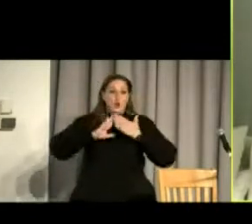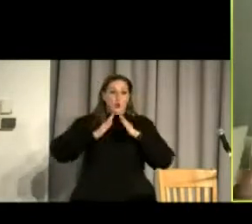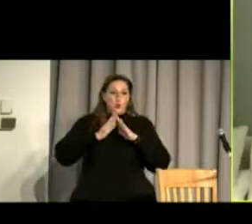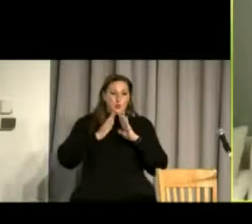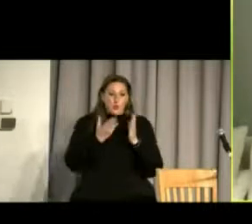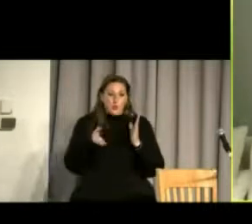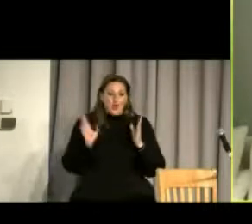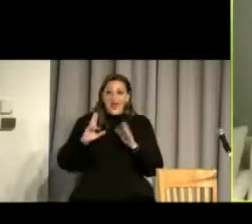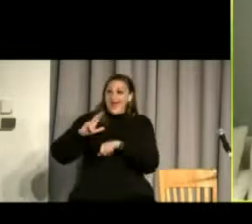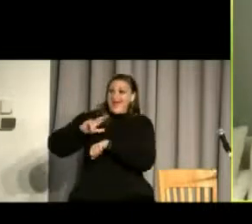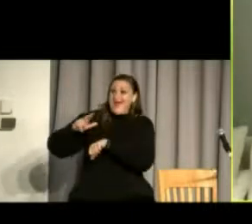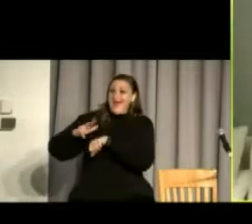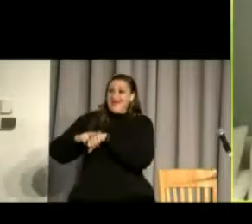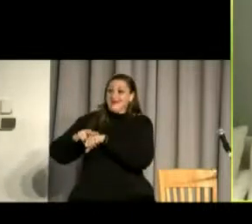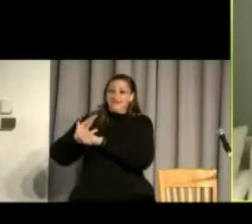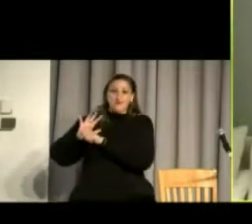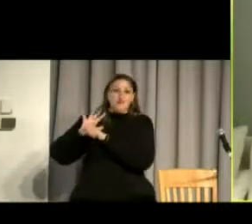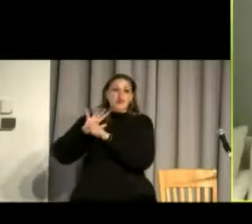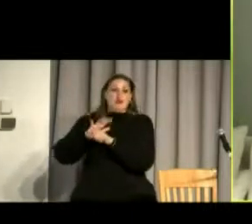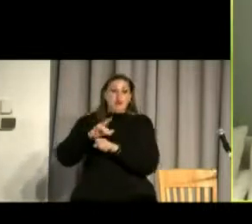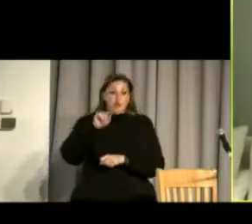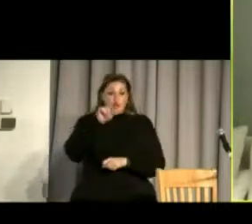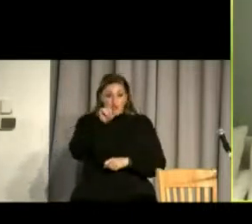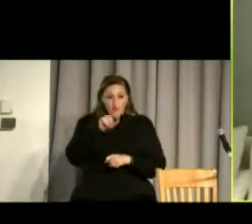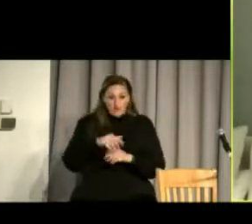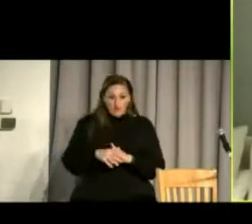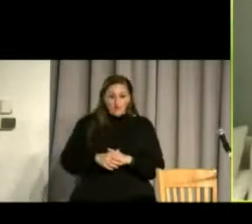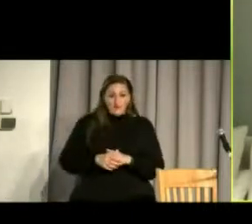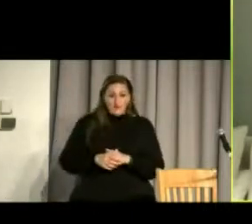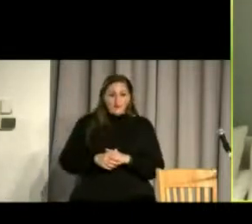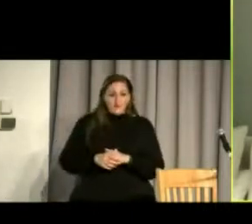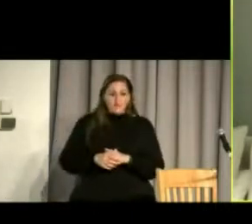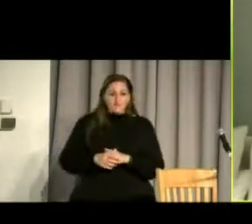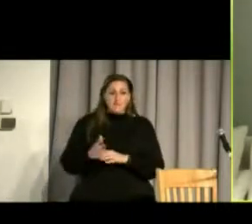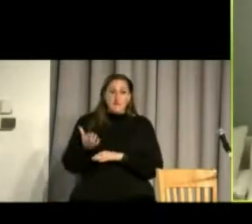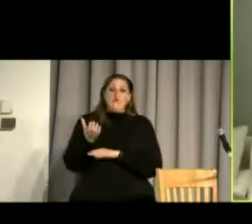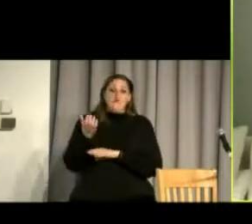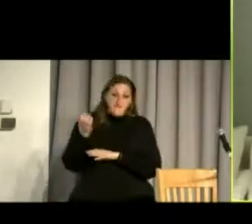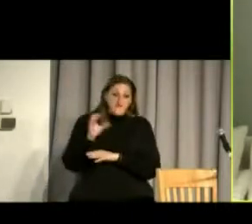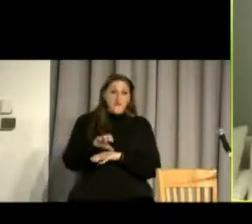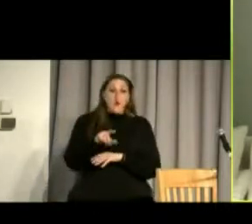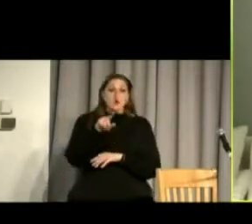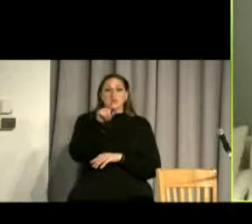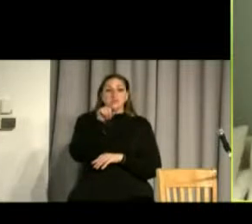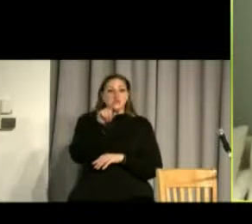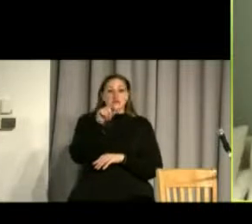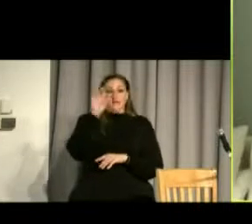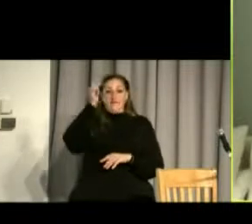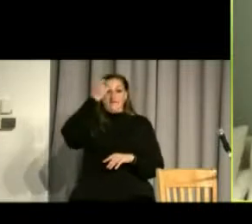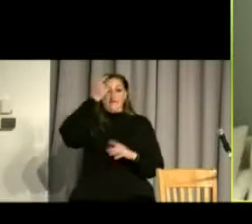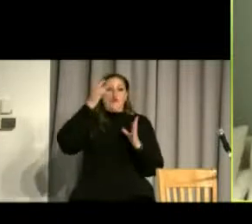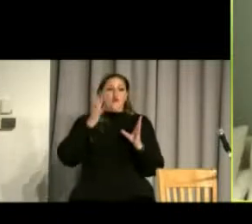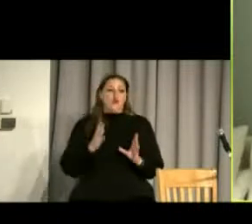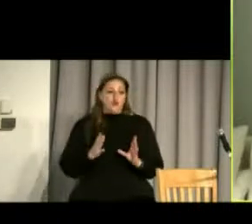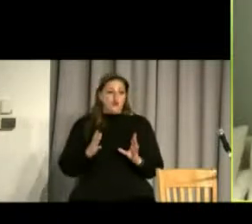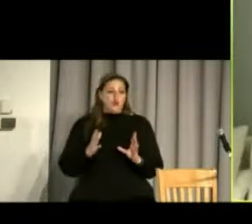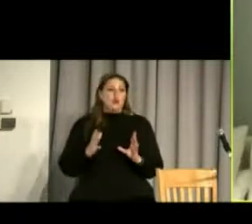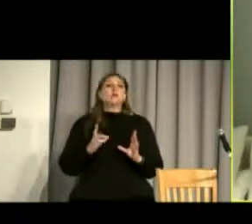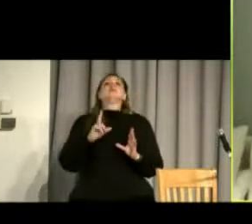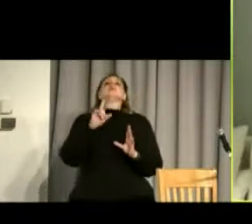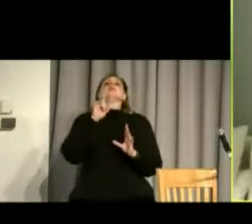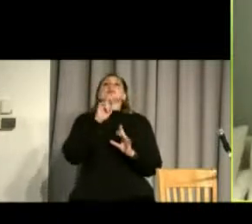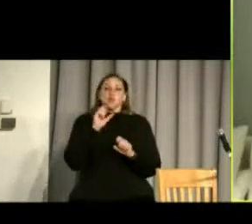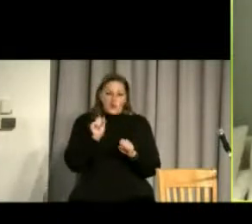well as national movement, was forced forced the governor to